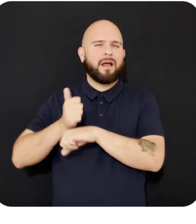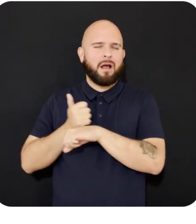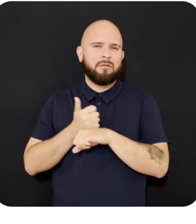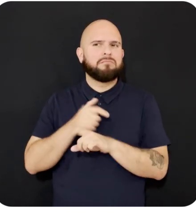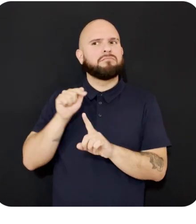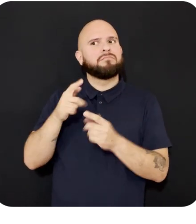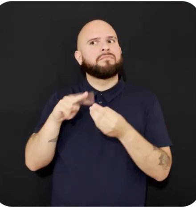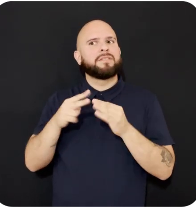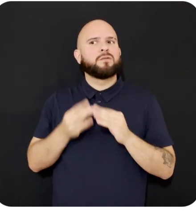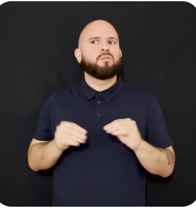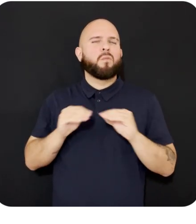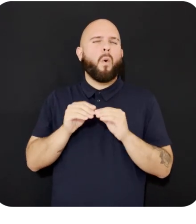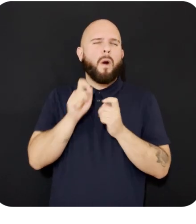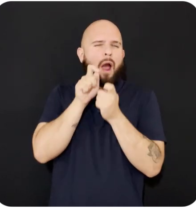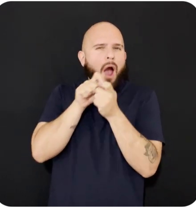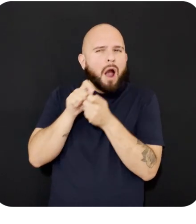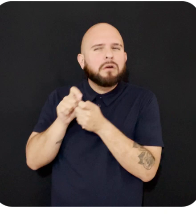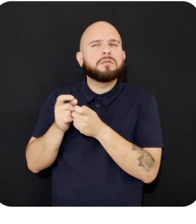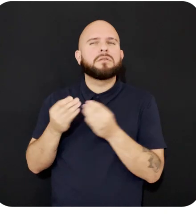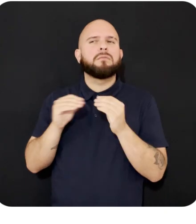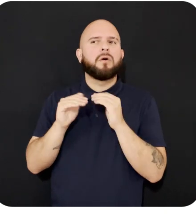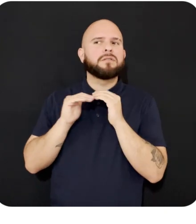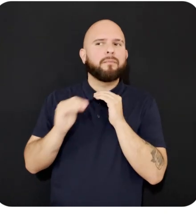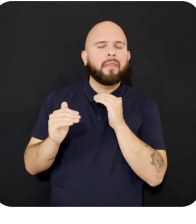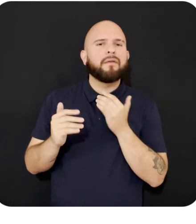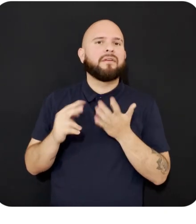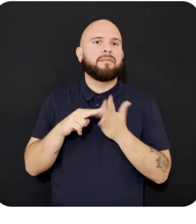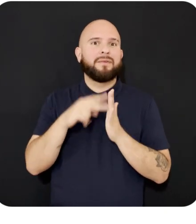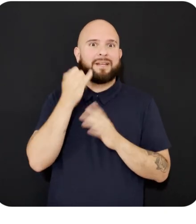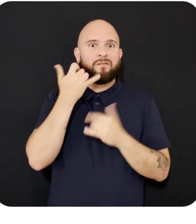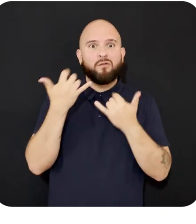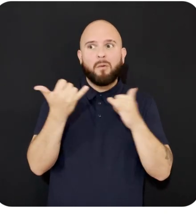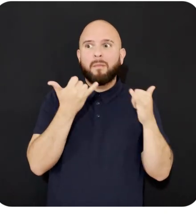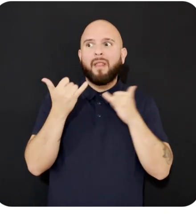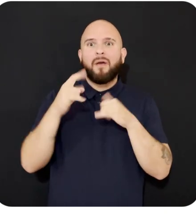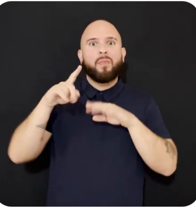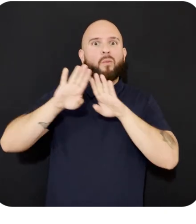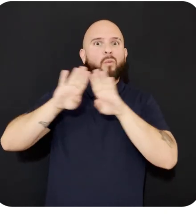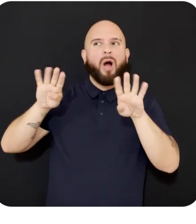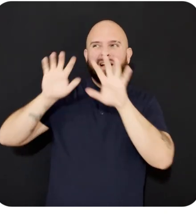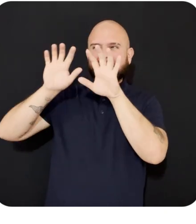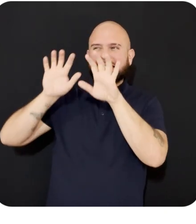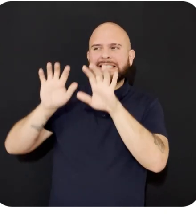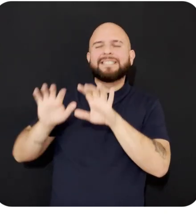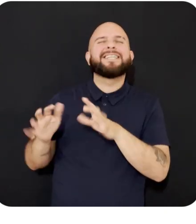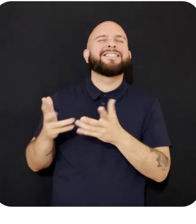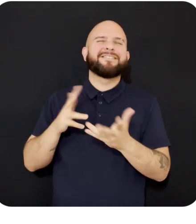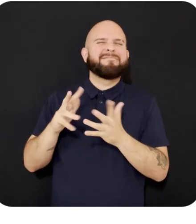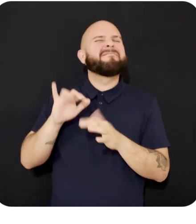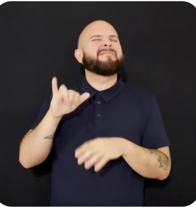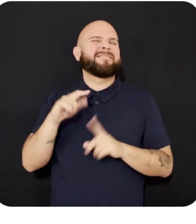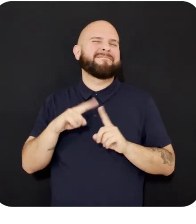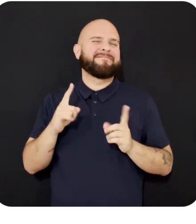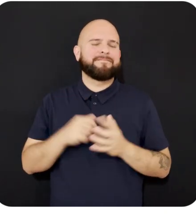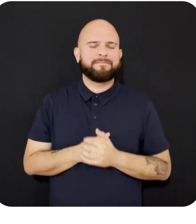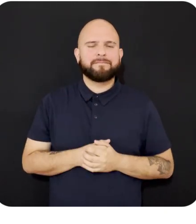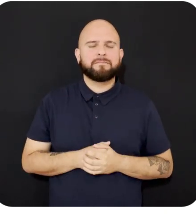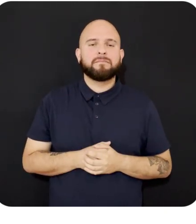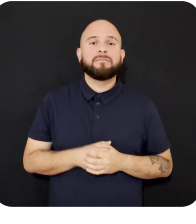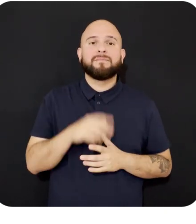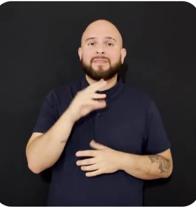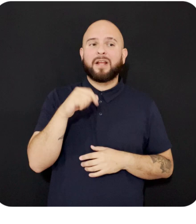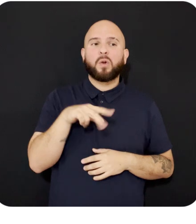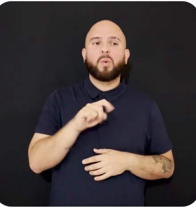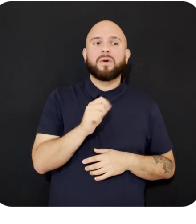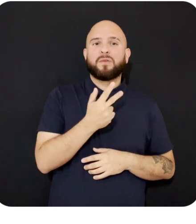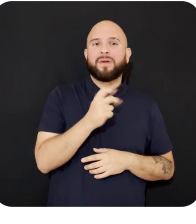more accuracy and stability on plain, untextured walls. However, with the Quest 3S, we've added a